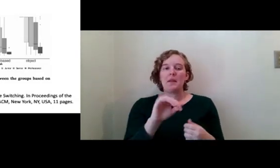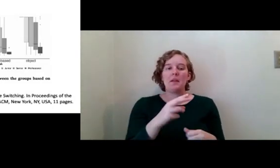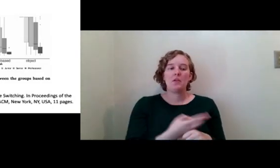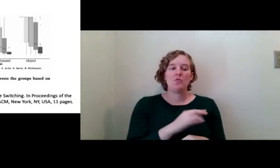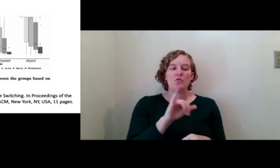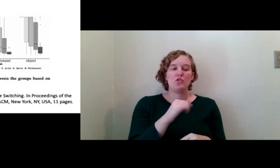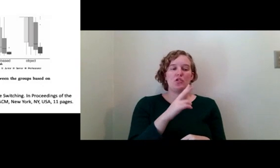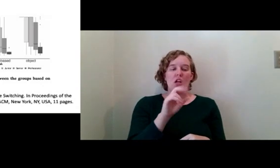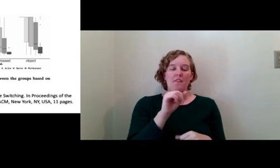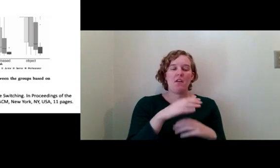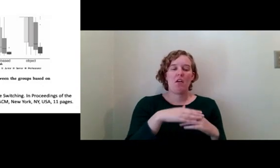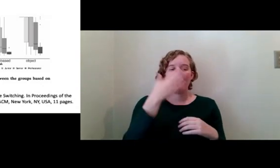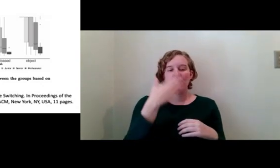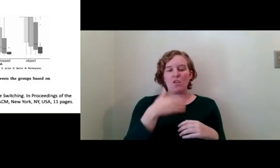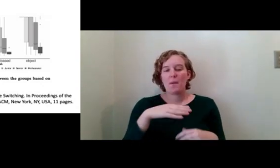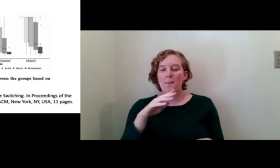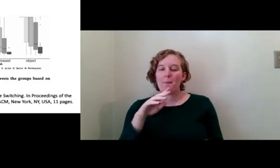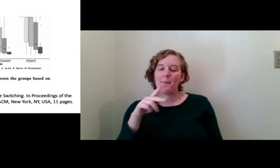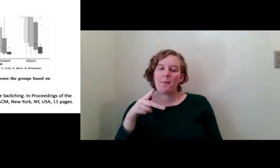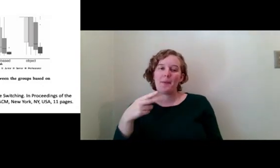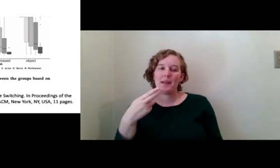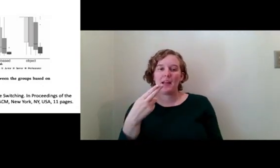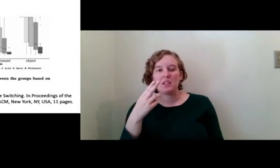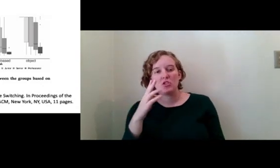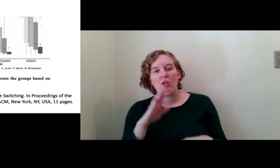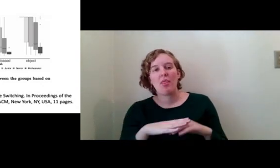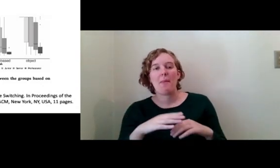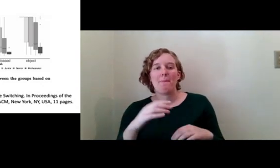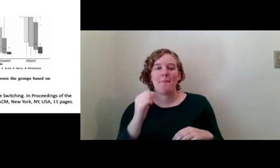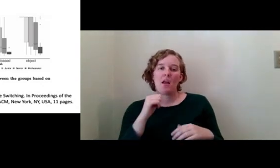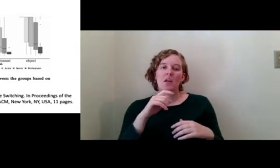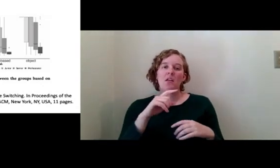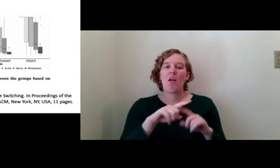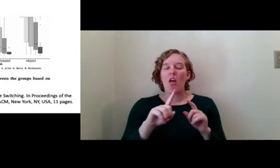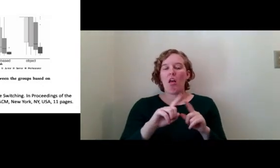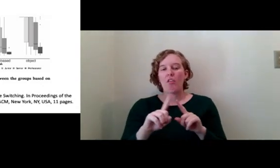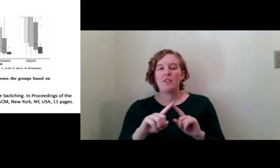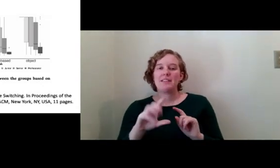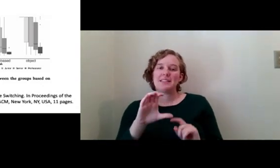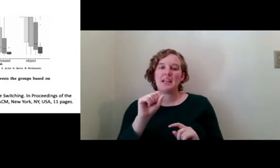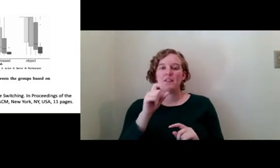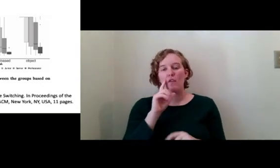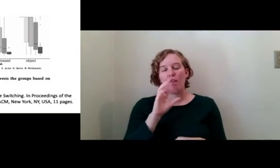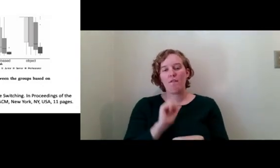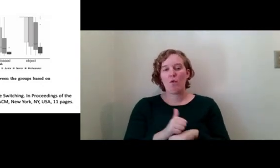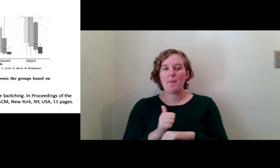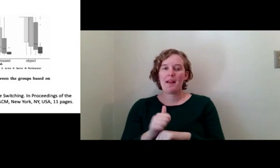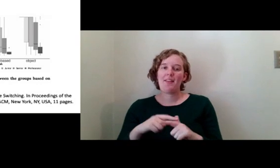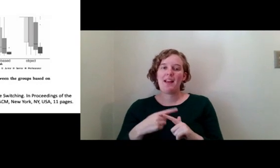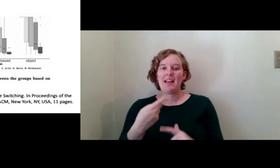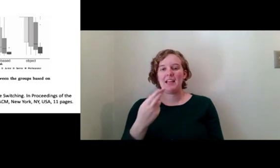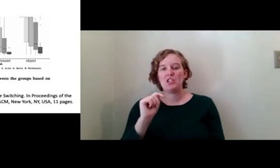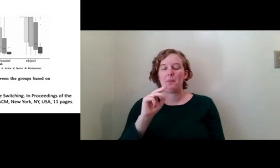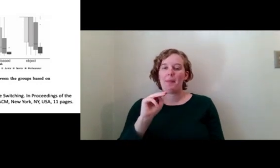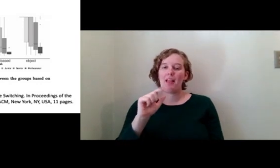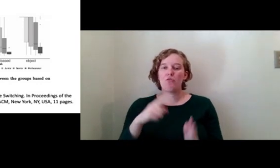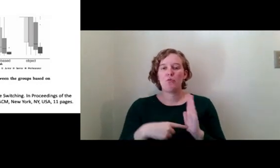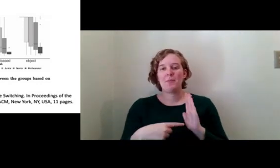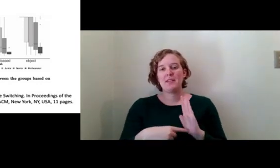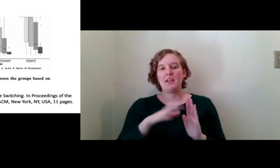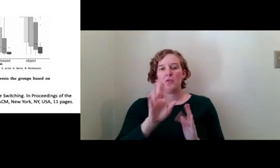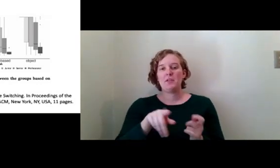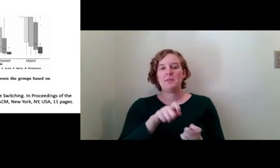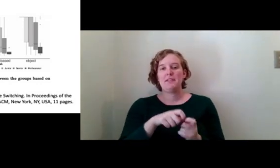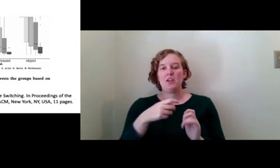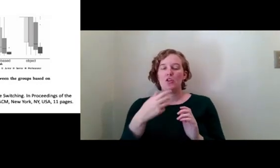front end, PHP on the back end, an SQL server to represent the database, CSS for formatting, and then HTML to represent your particular